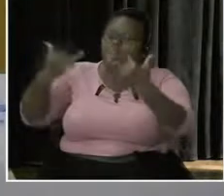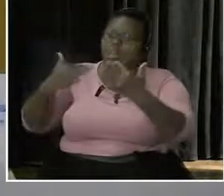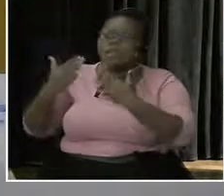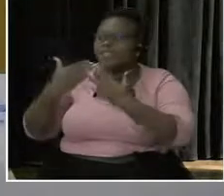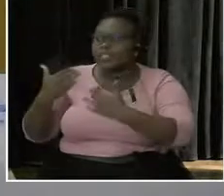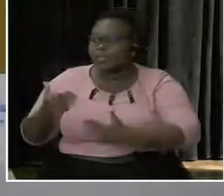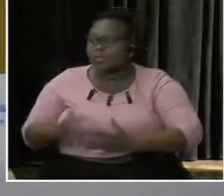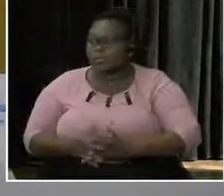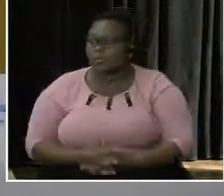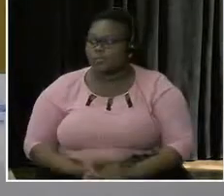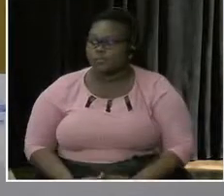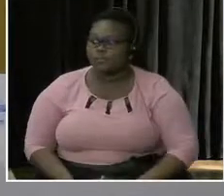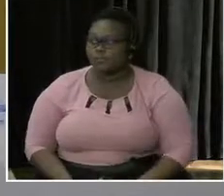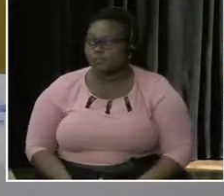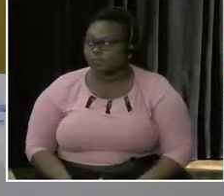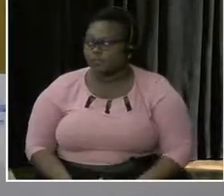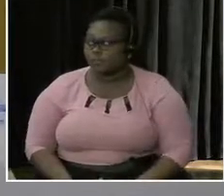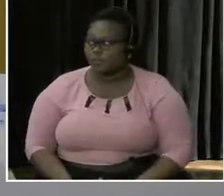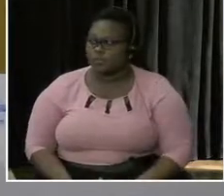next.